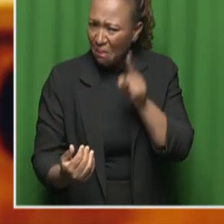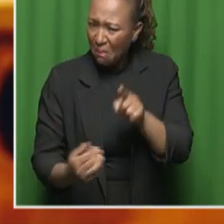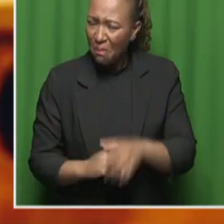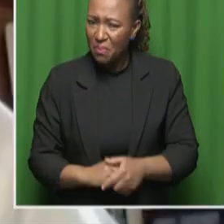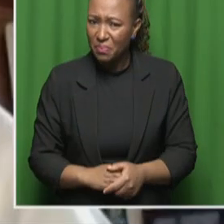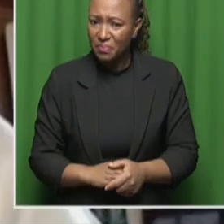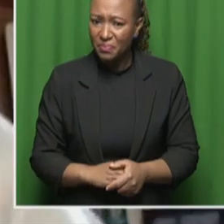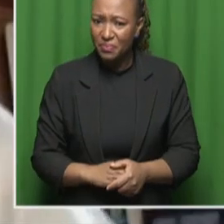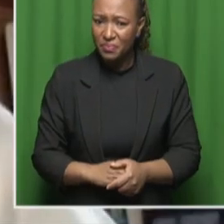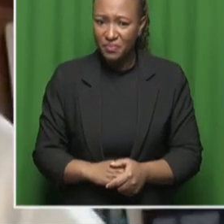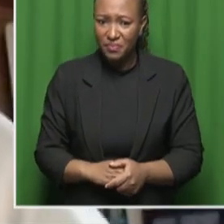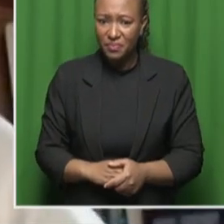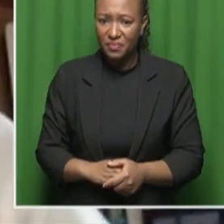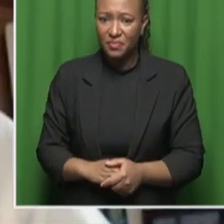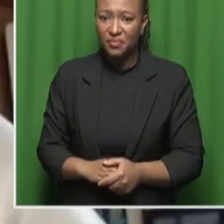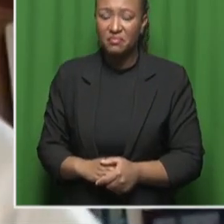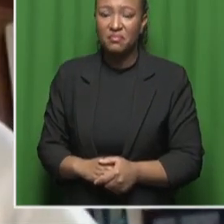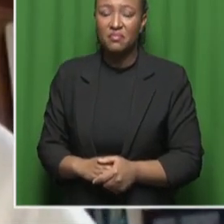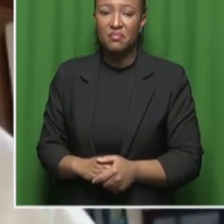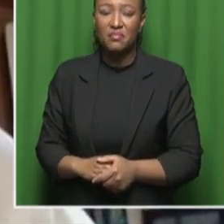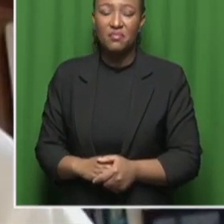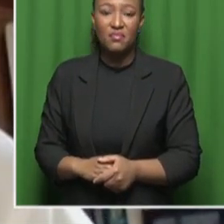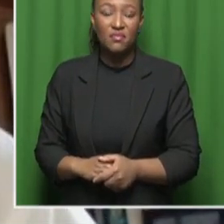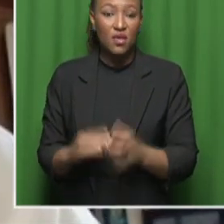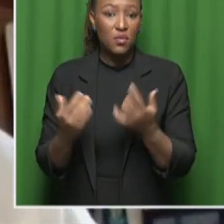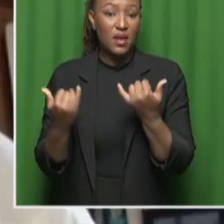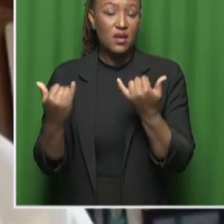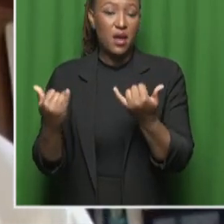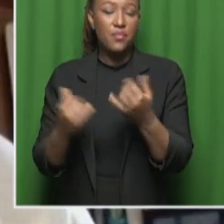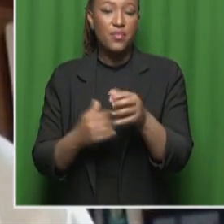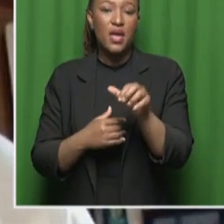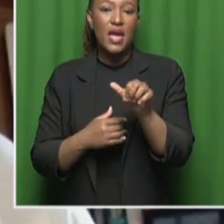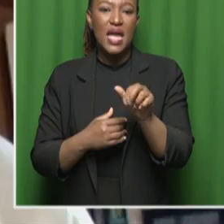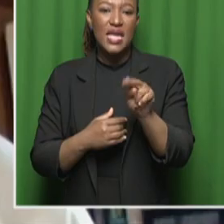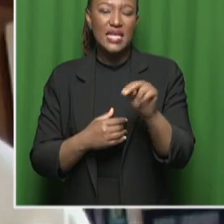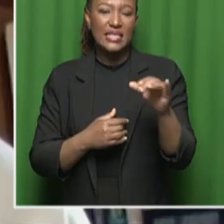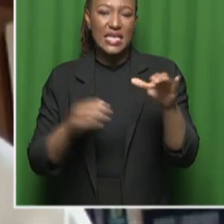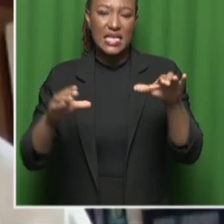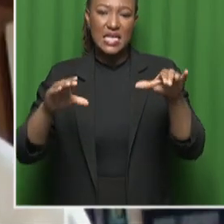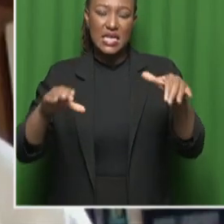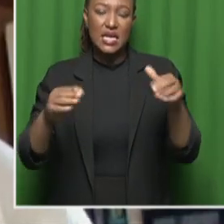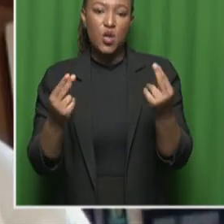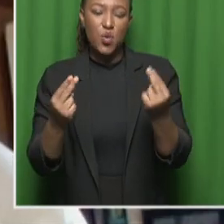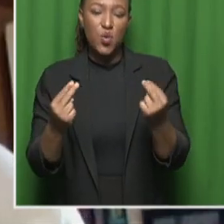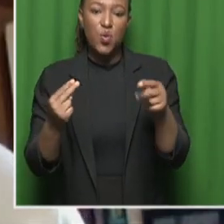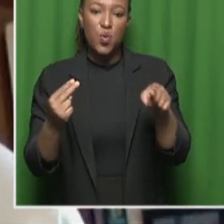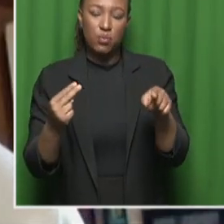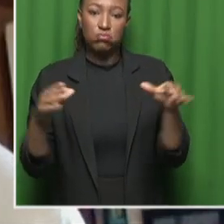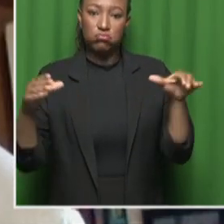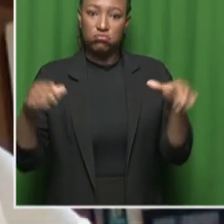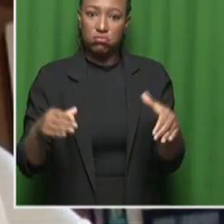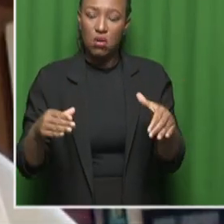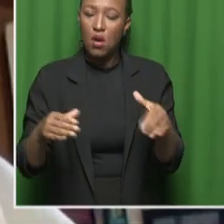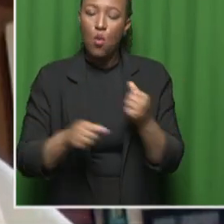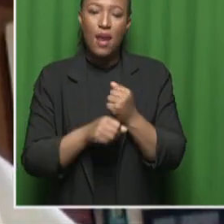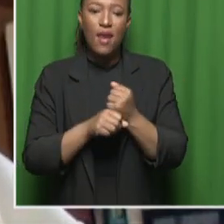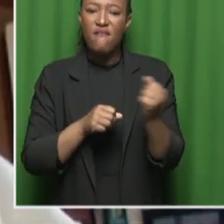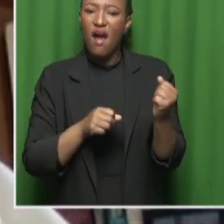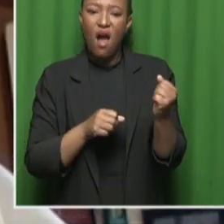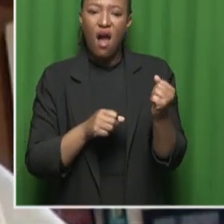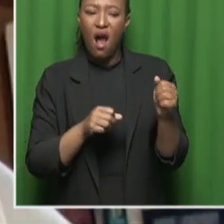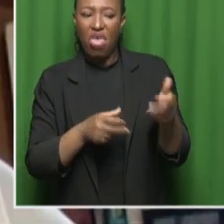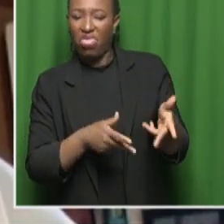No, workers' rights are highly respected by the current ANC government. Our government will never shy away from recognizing workers' rights. Actually, it's